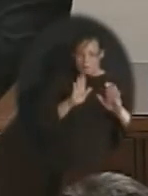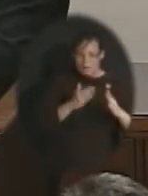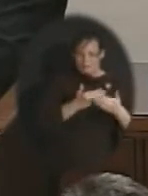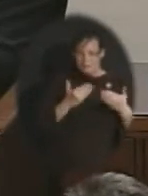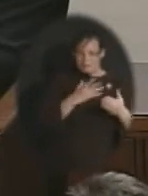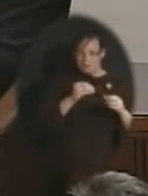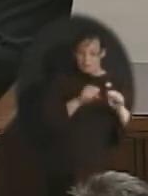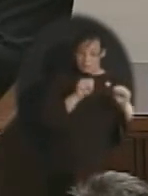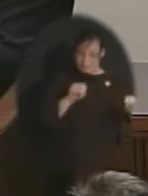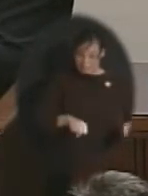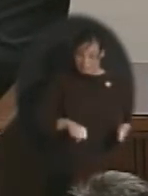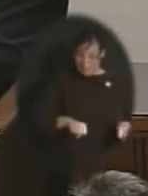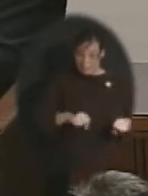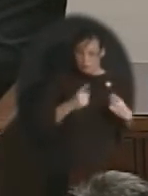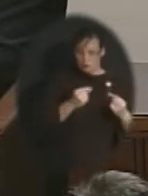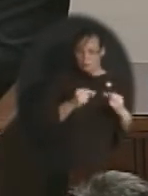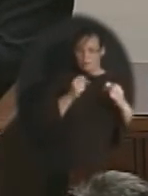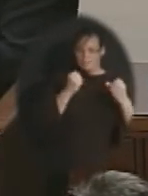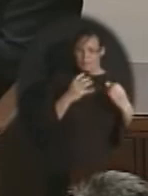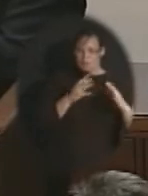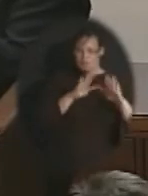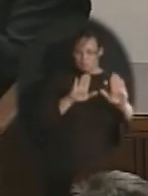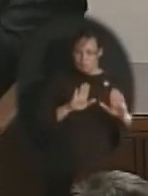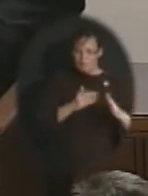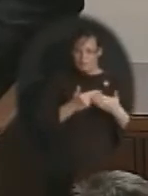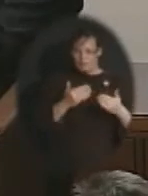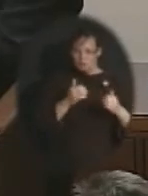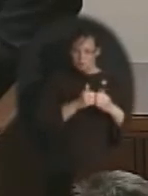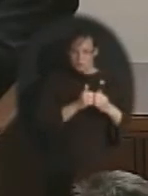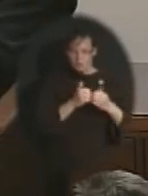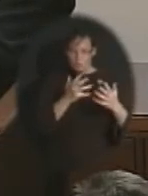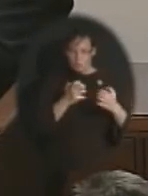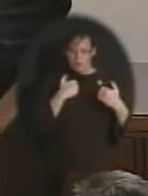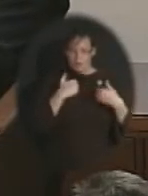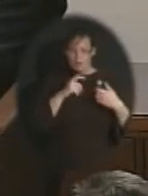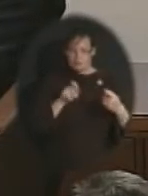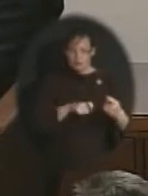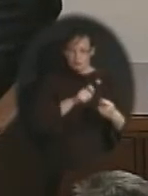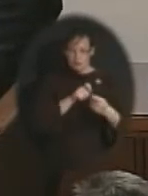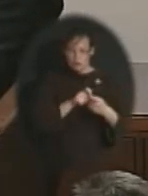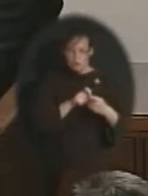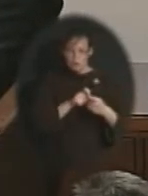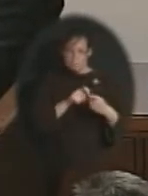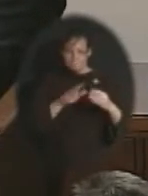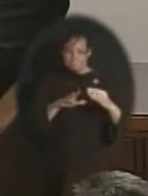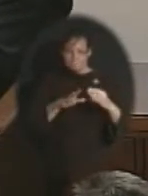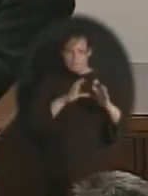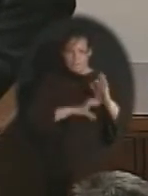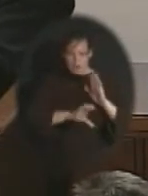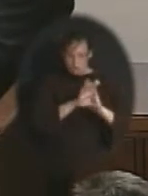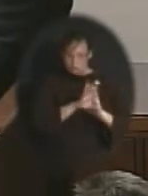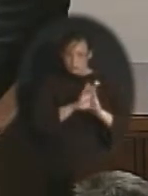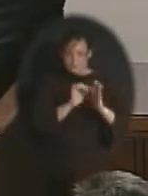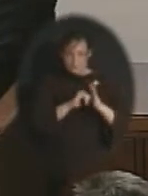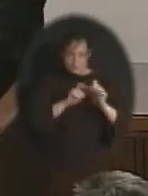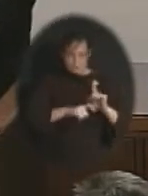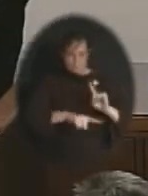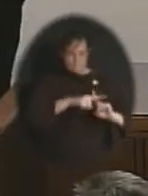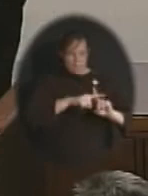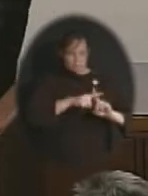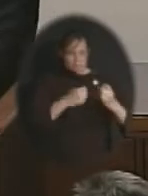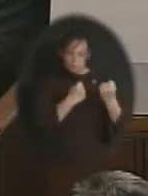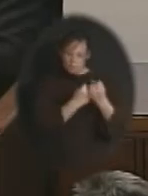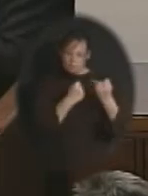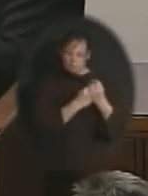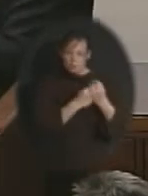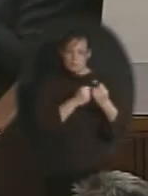we're systematic in doing lots of great stuff in terms of we wanted to have certain attributes and characteristics. It needs to be positive, it needs to be